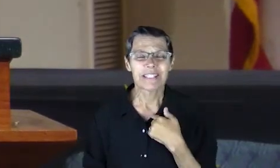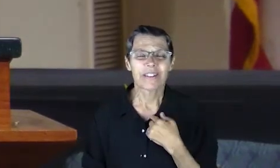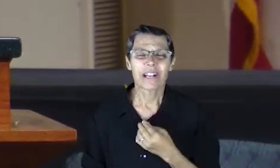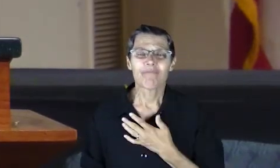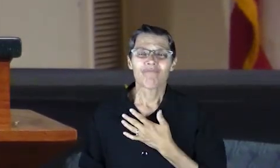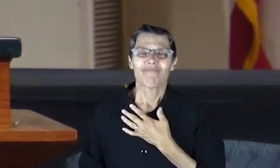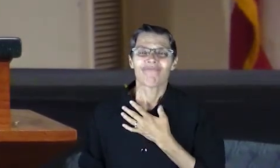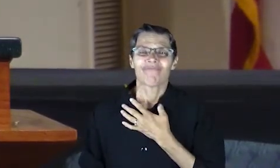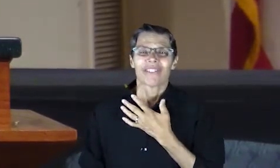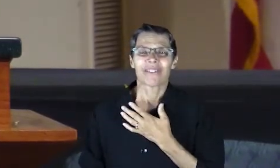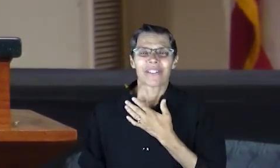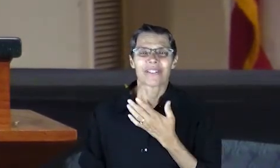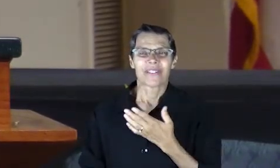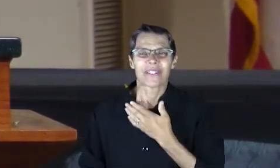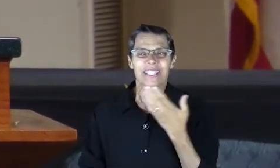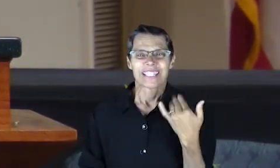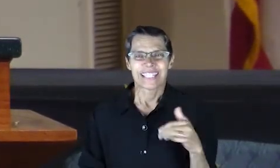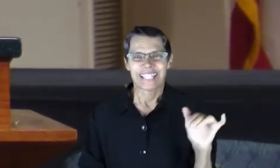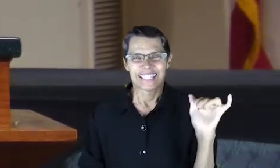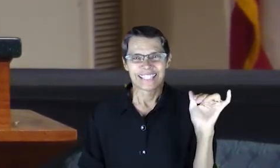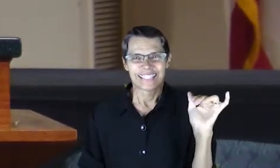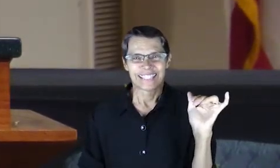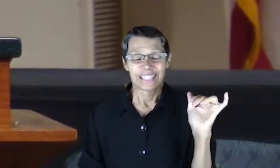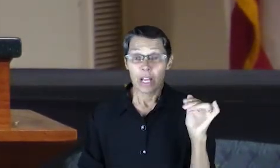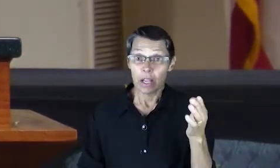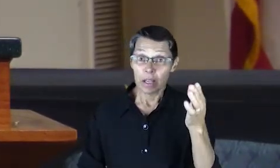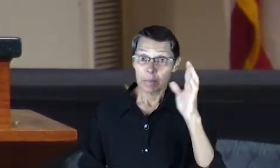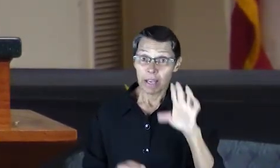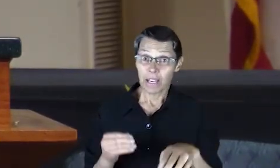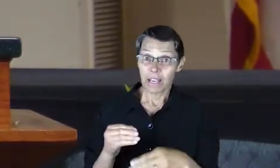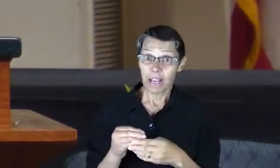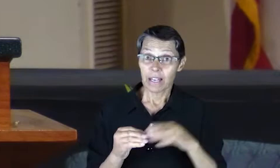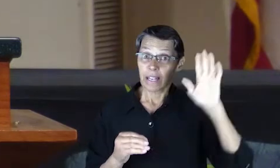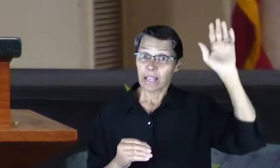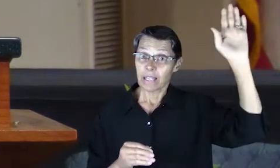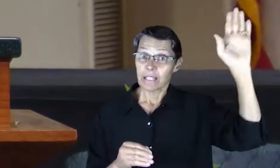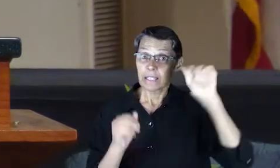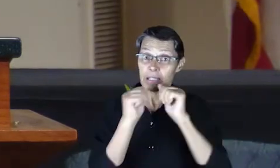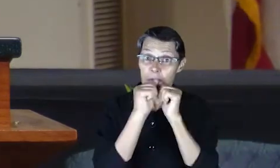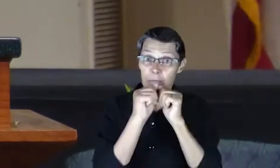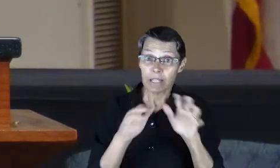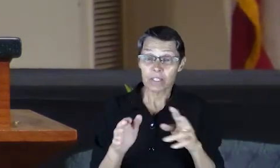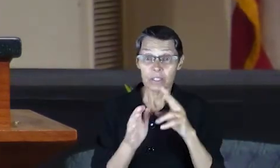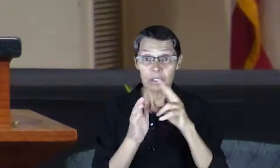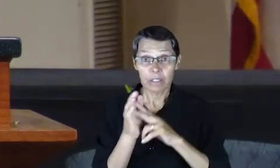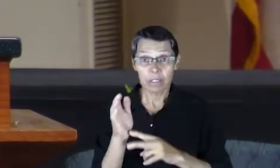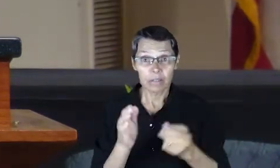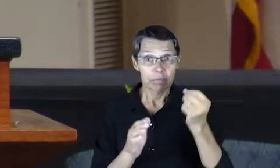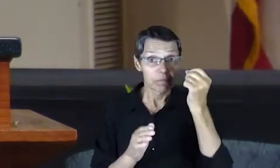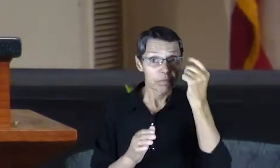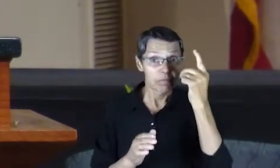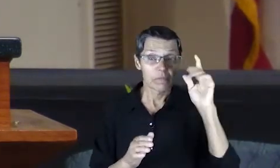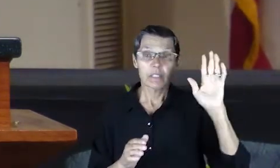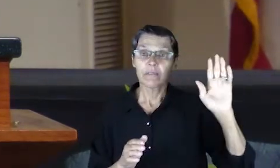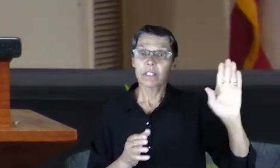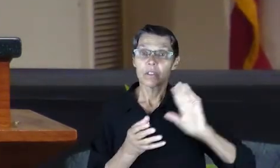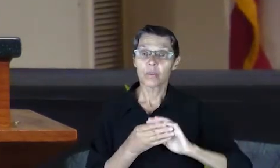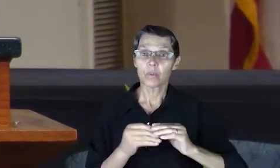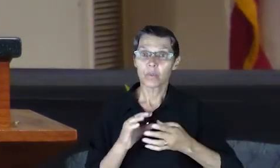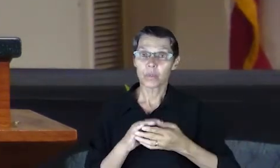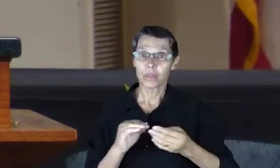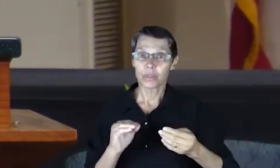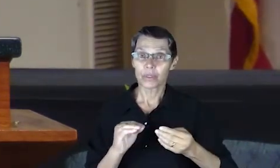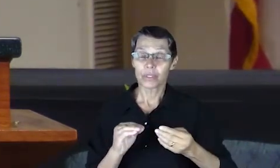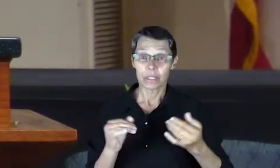I rejoiced still more. May God add God's blessing to the hearing and the reading and the understanding of these